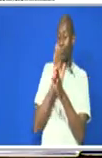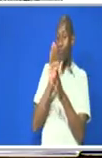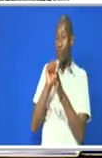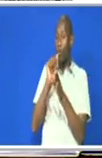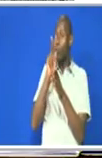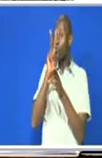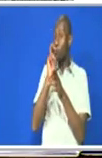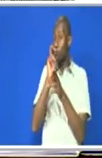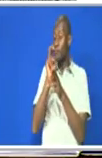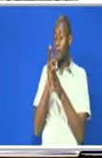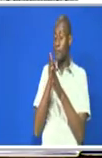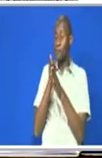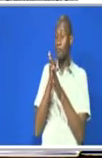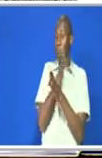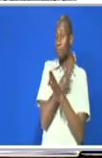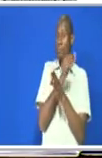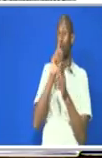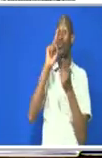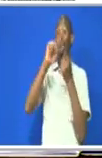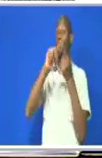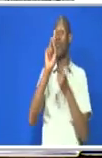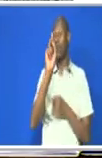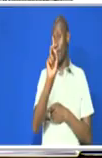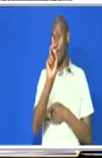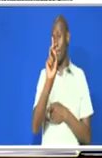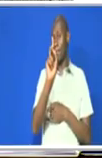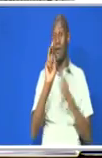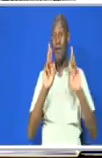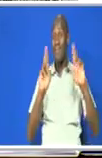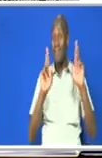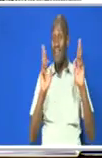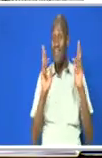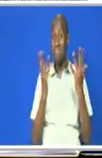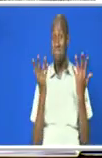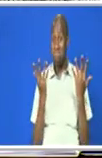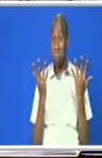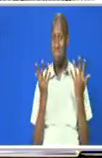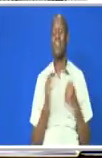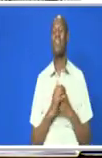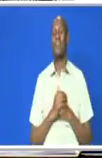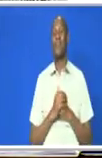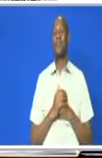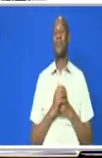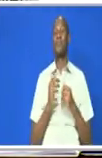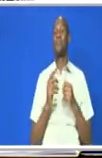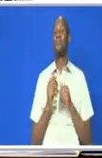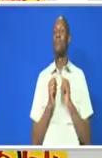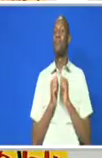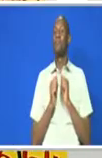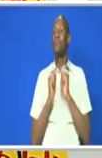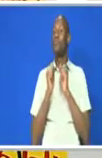20 to number 1. Are you ready? Let's go.